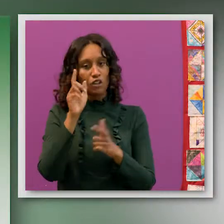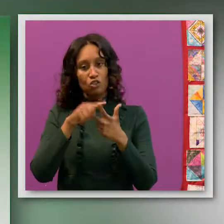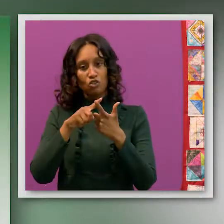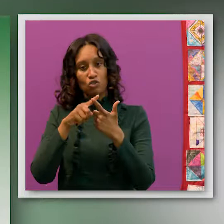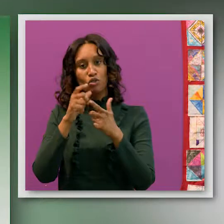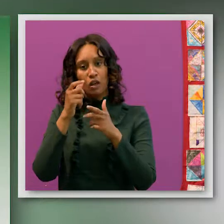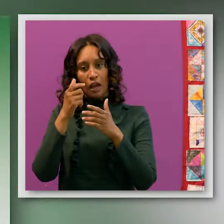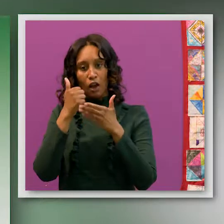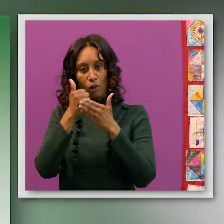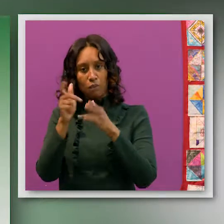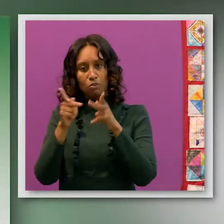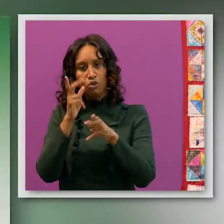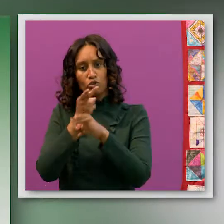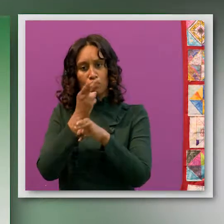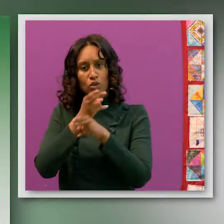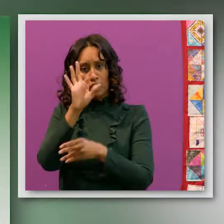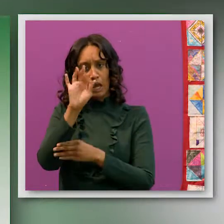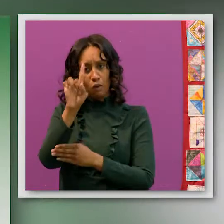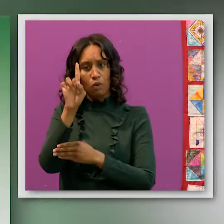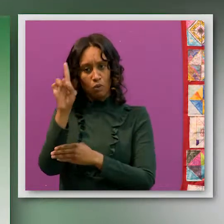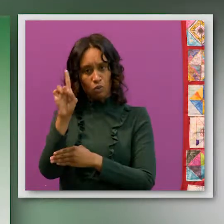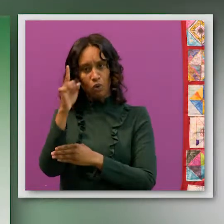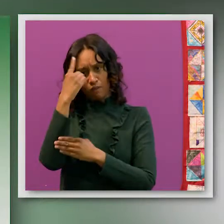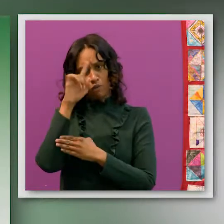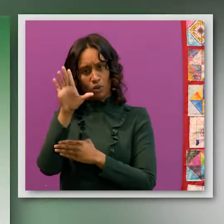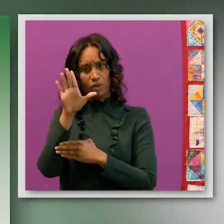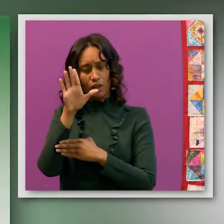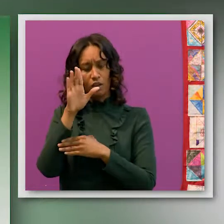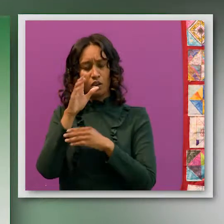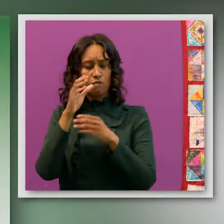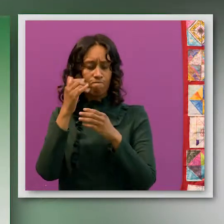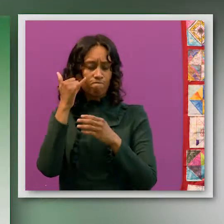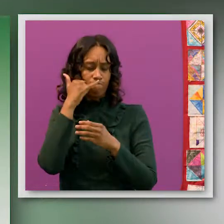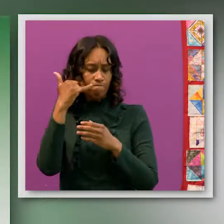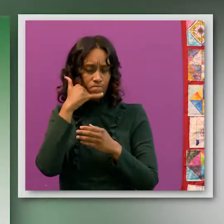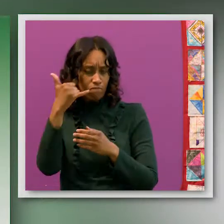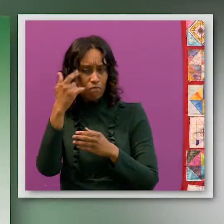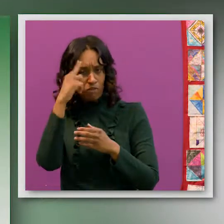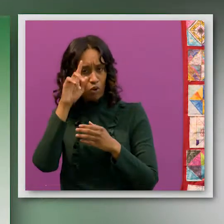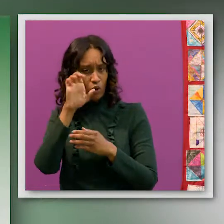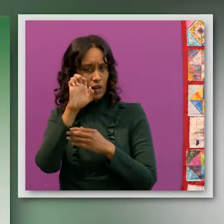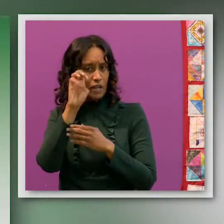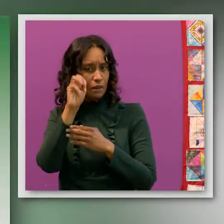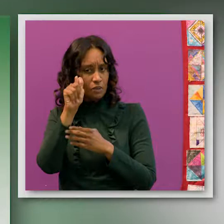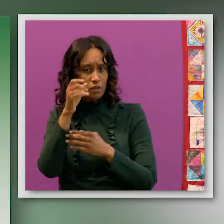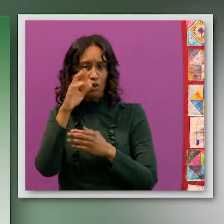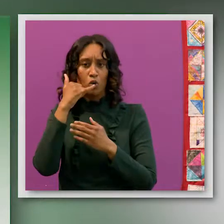using 911 for their primary care medical services and connecting them to a primary care